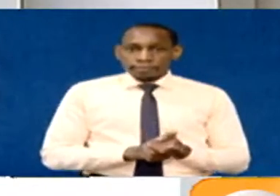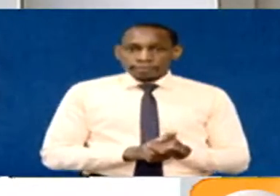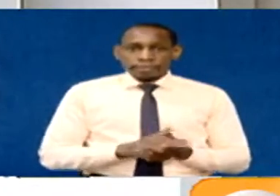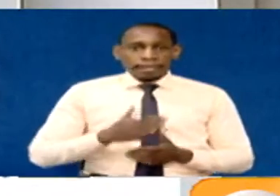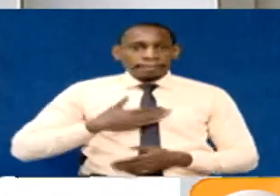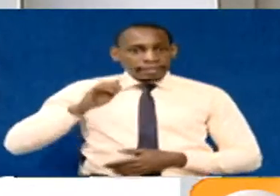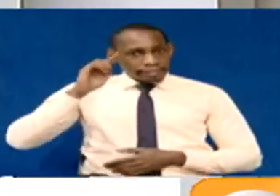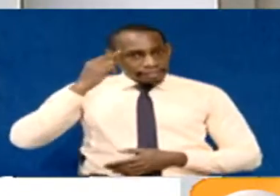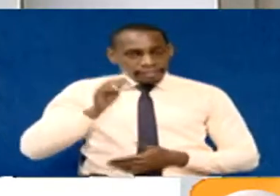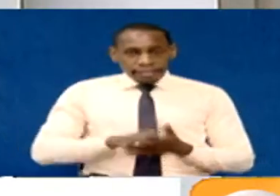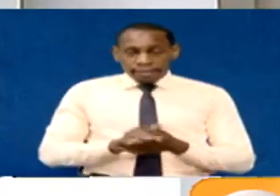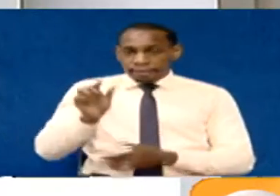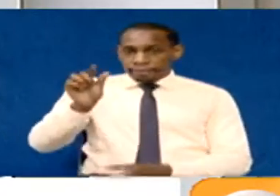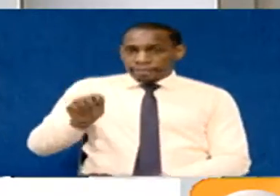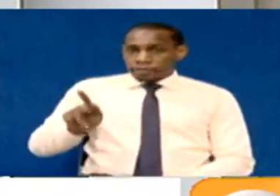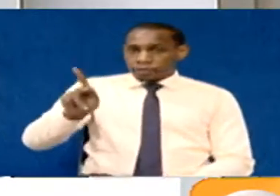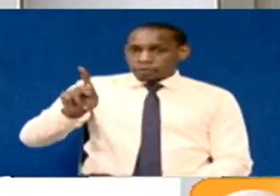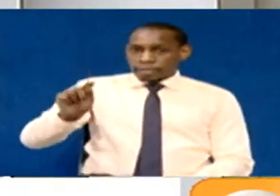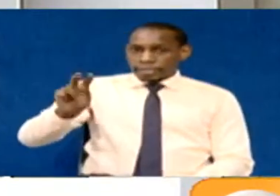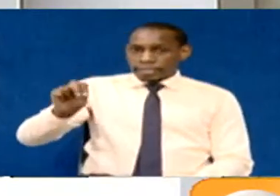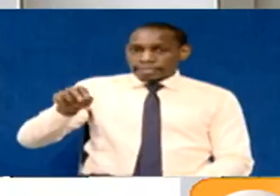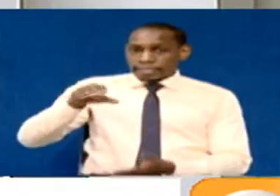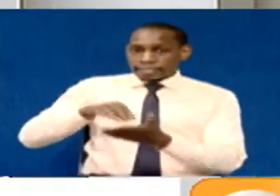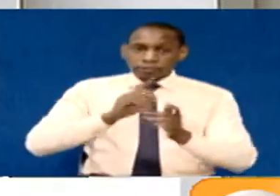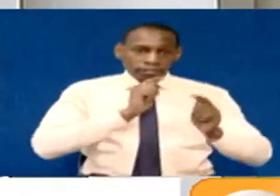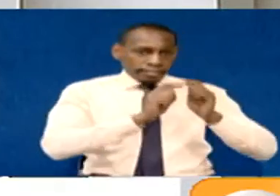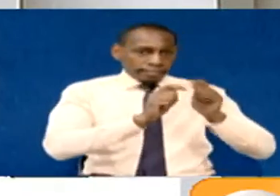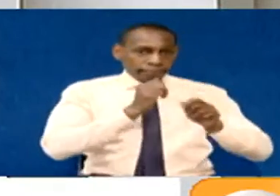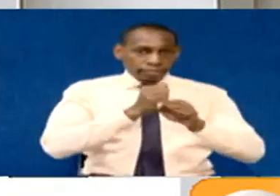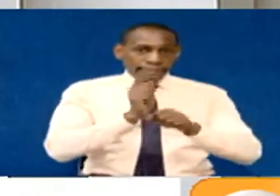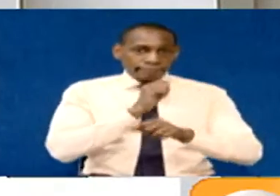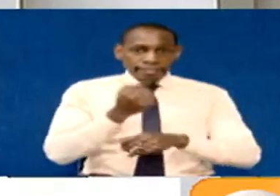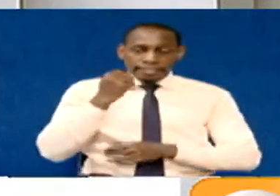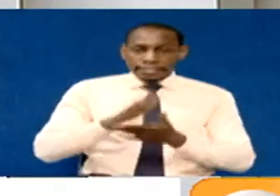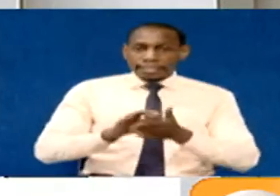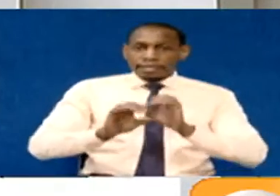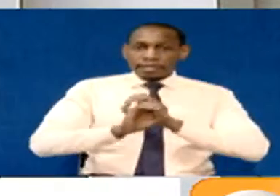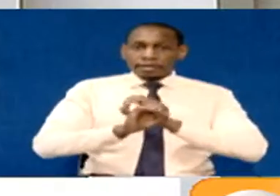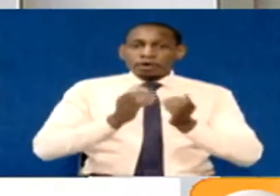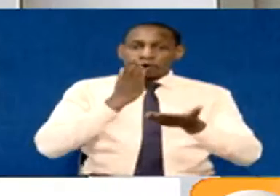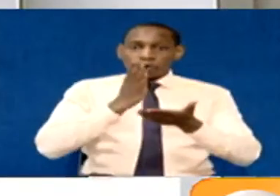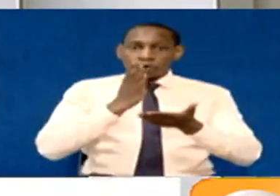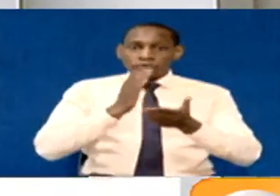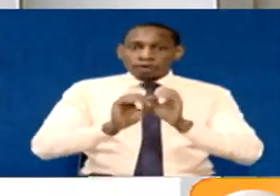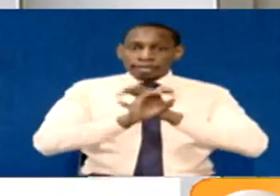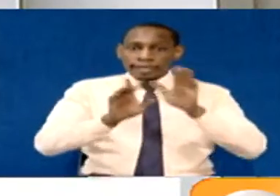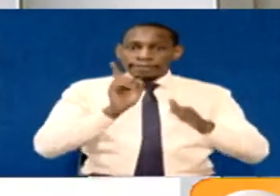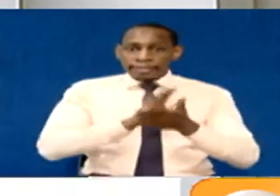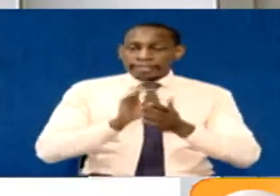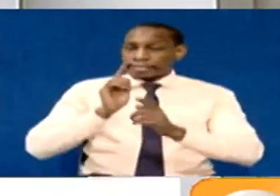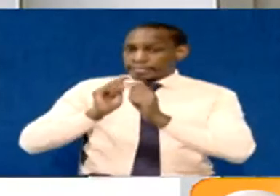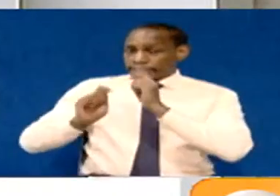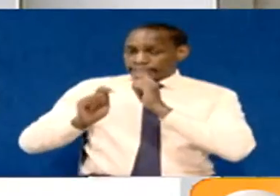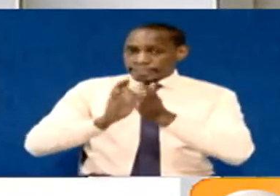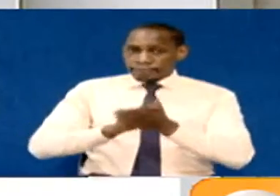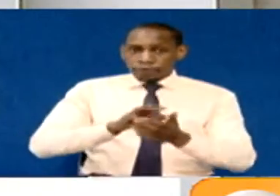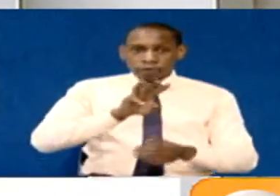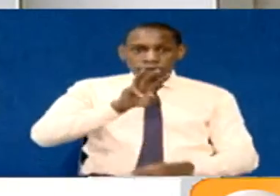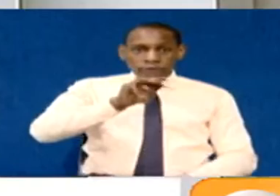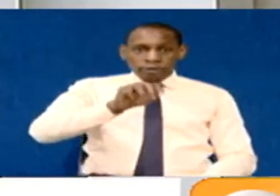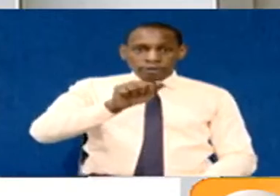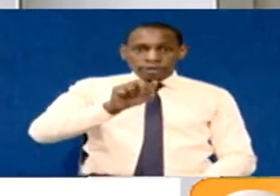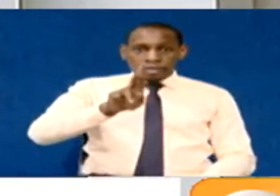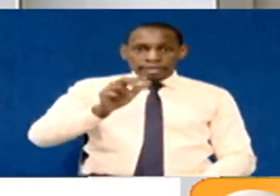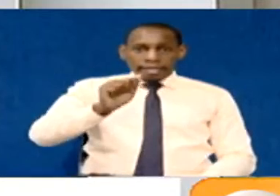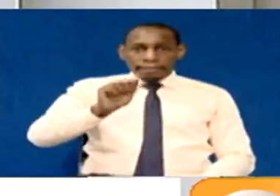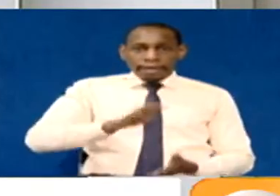I think someone in KTN, the station that did the interview yesterday, did clarify that the interview with David Maraga was